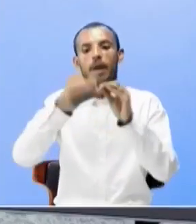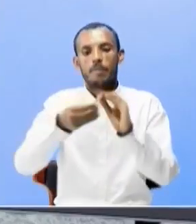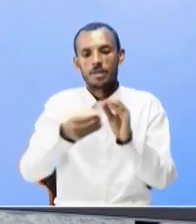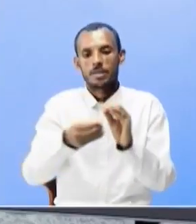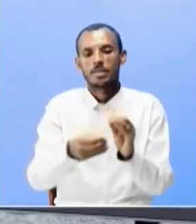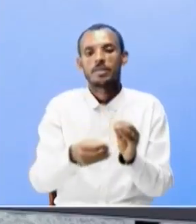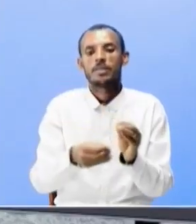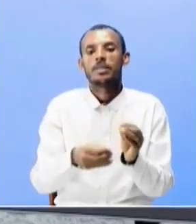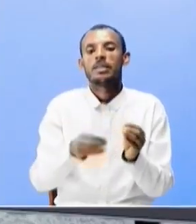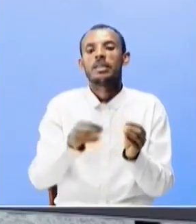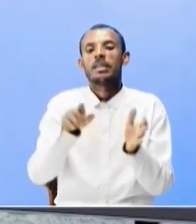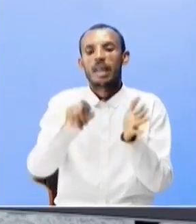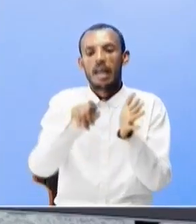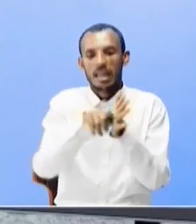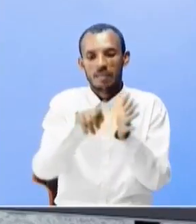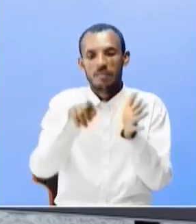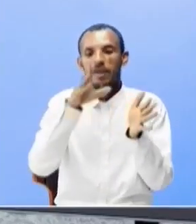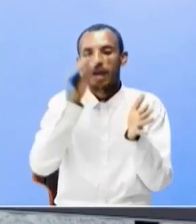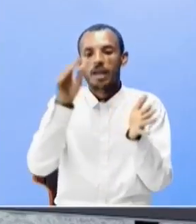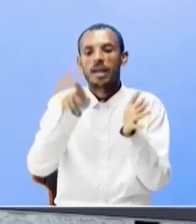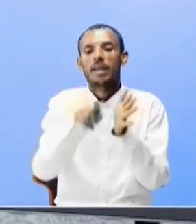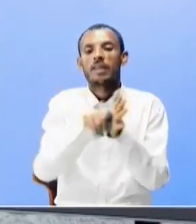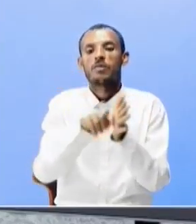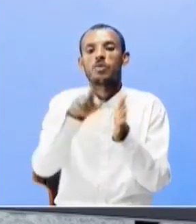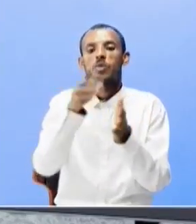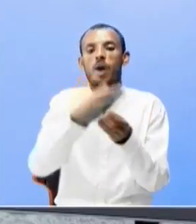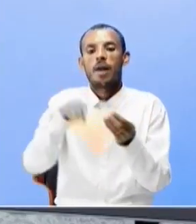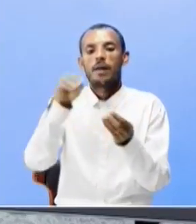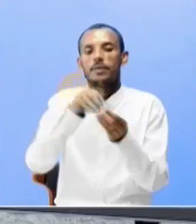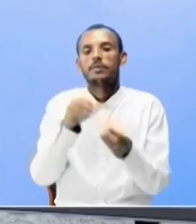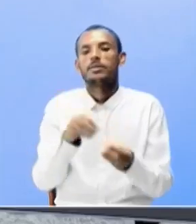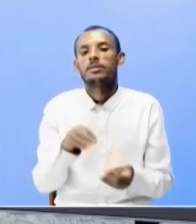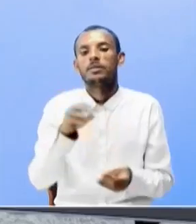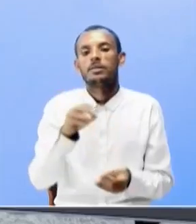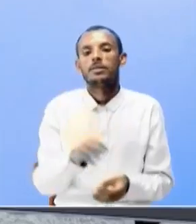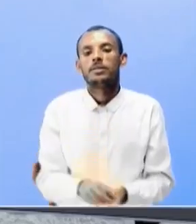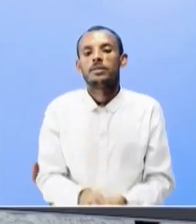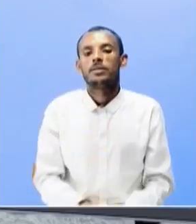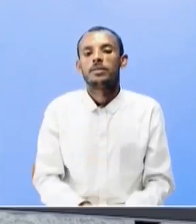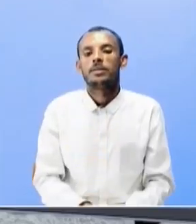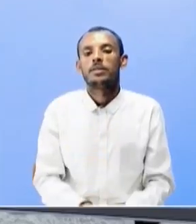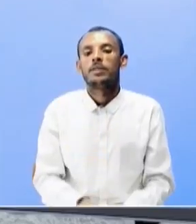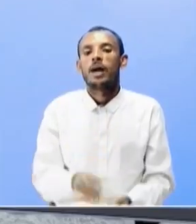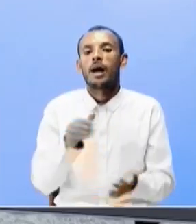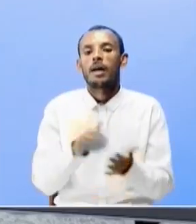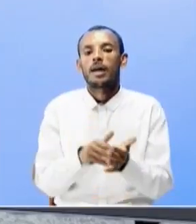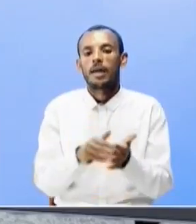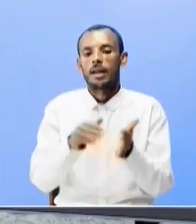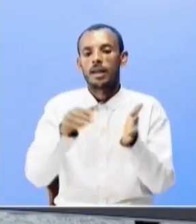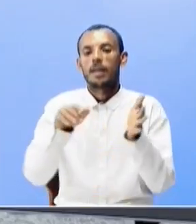put negative, you add 4 and 2, you have 6, the answer will be negative 6. Again here,